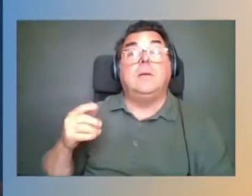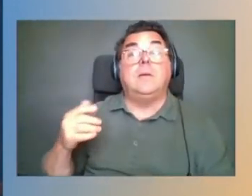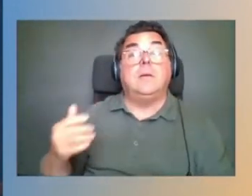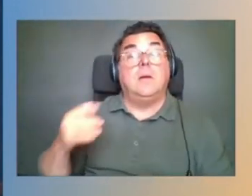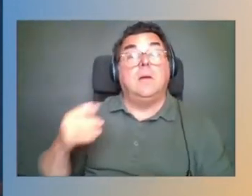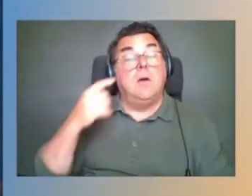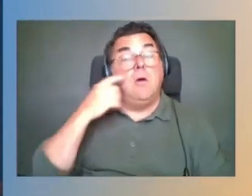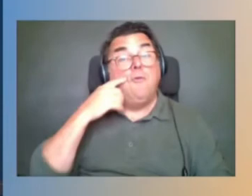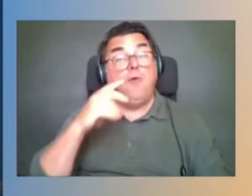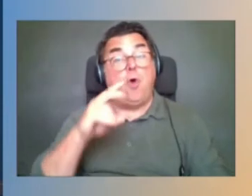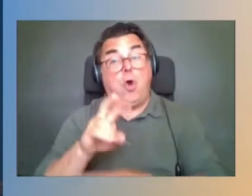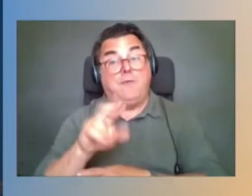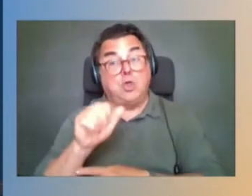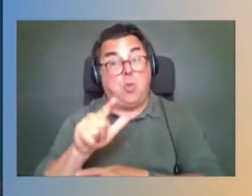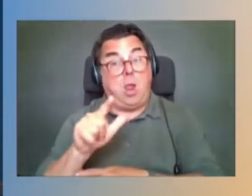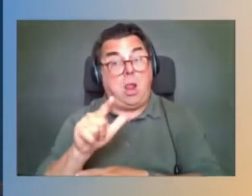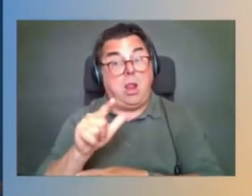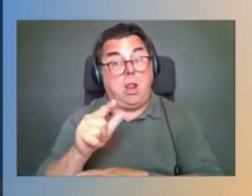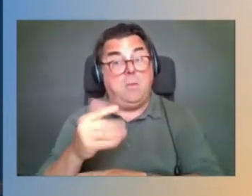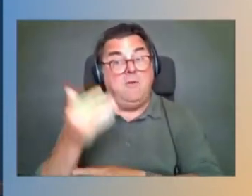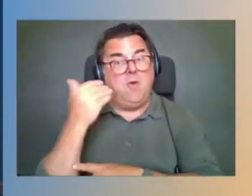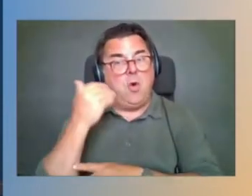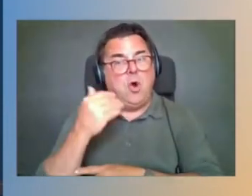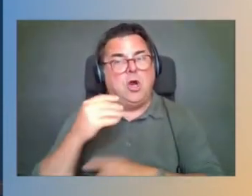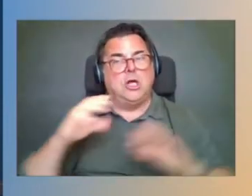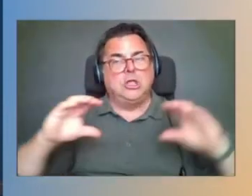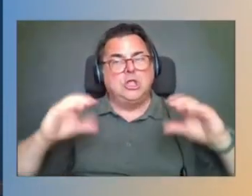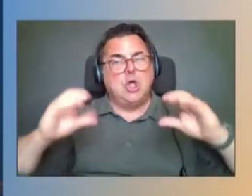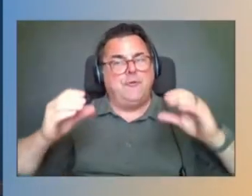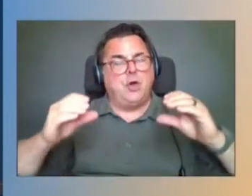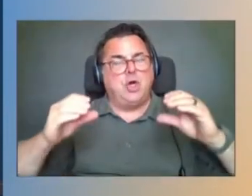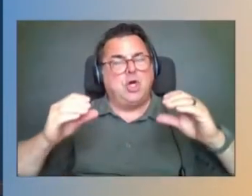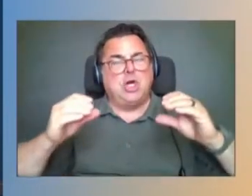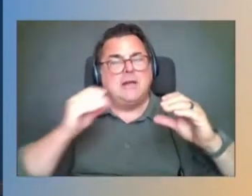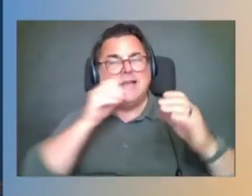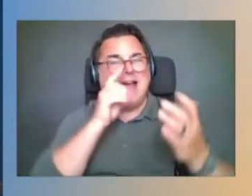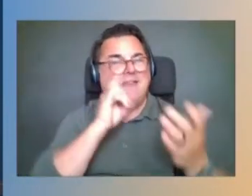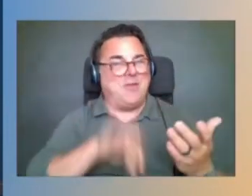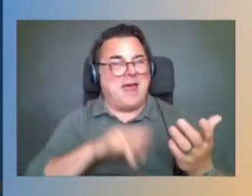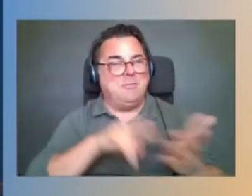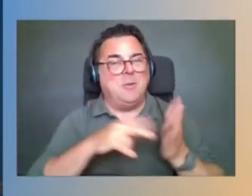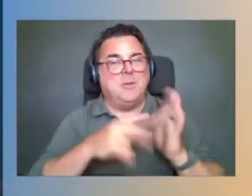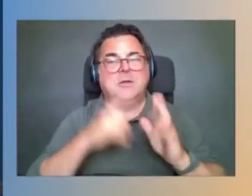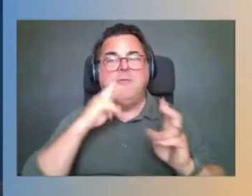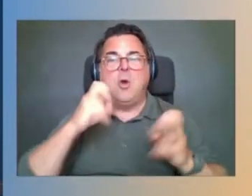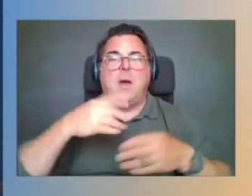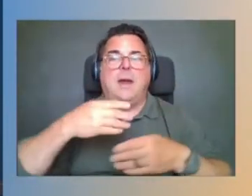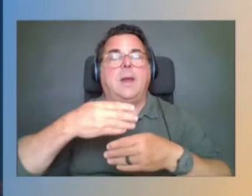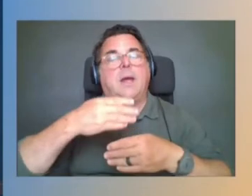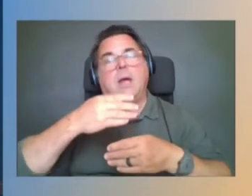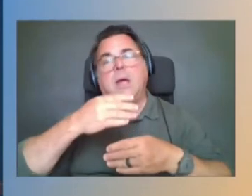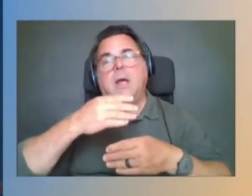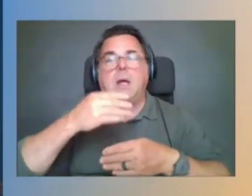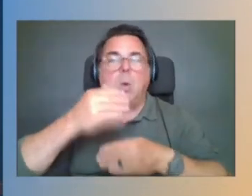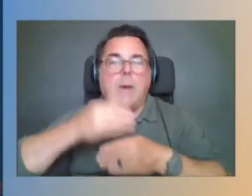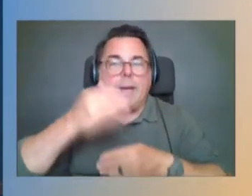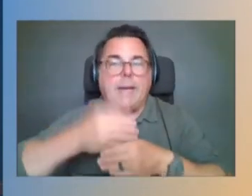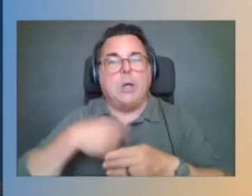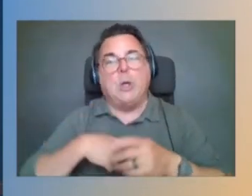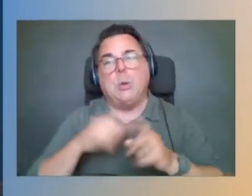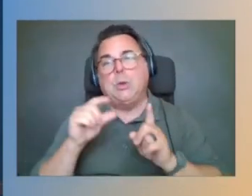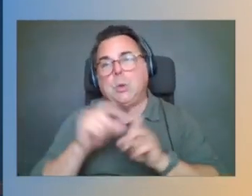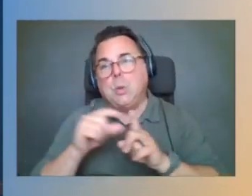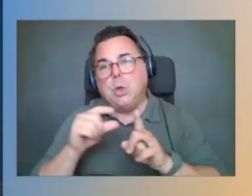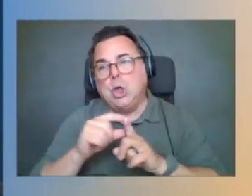virtualization, they were taking servers that were not designed for virtualization. They were designed to run Windows or, a lot of them even to be able to run